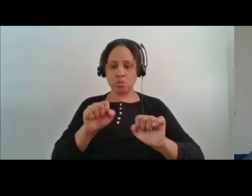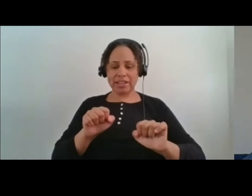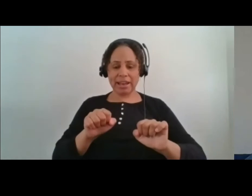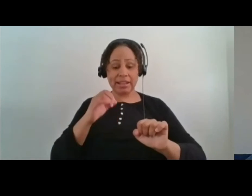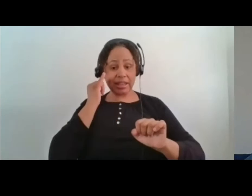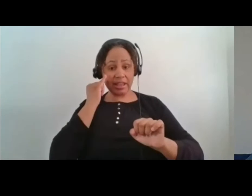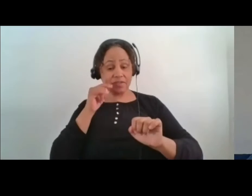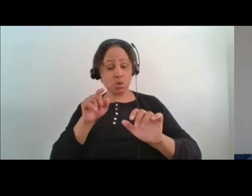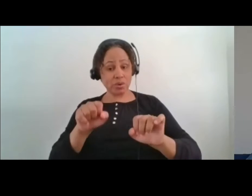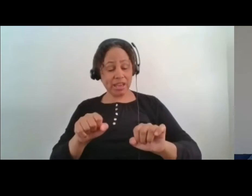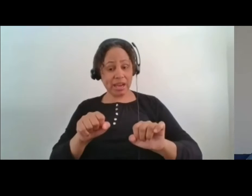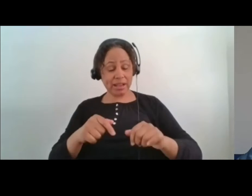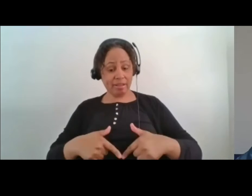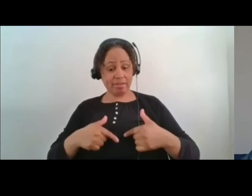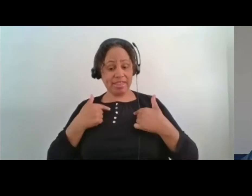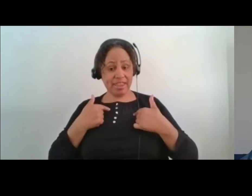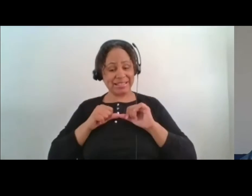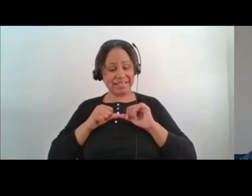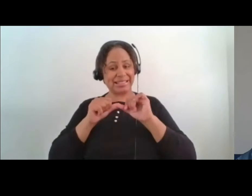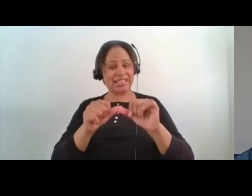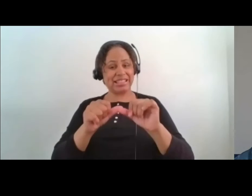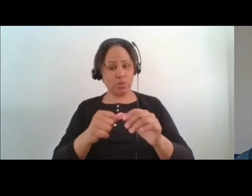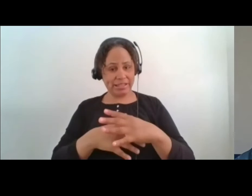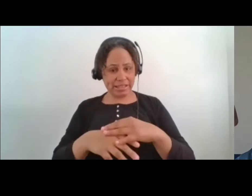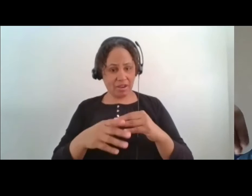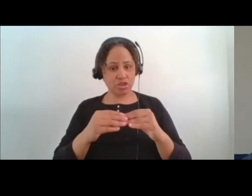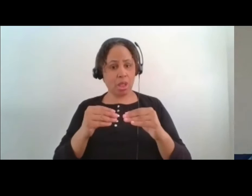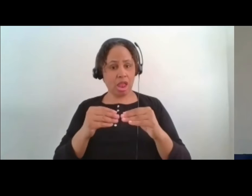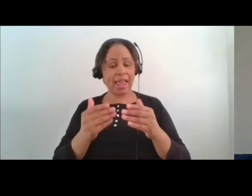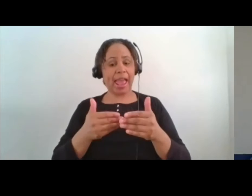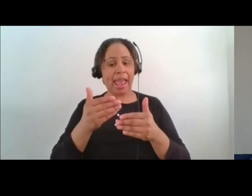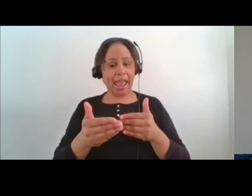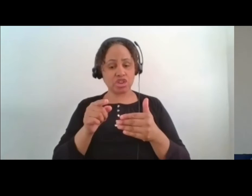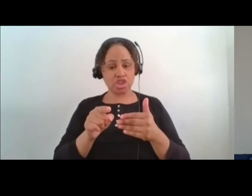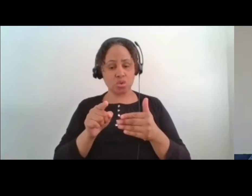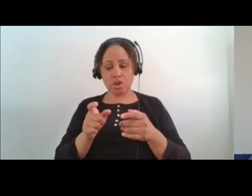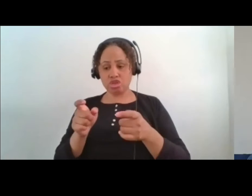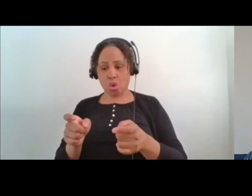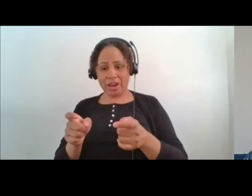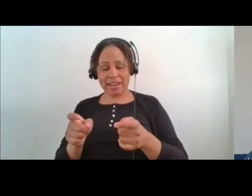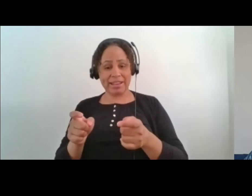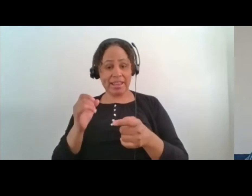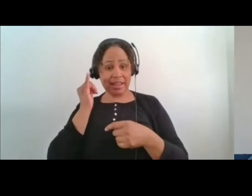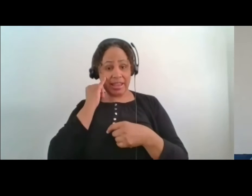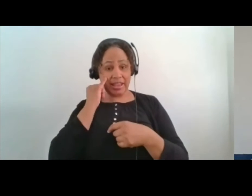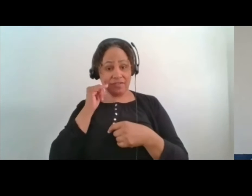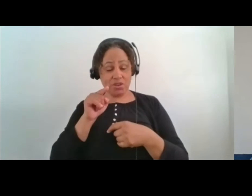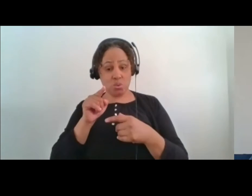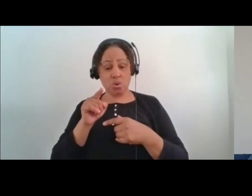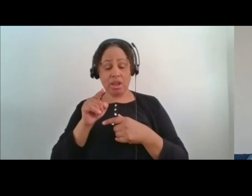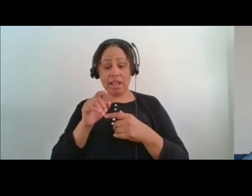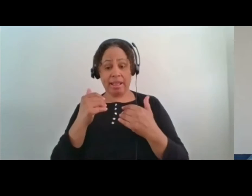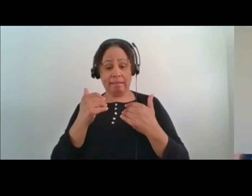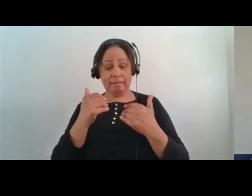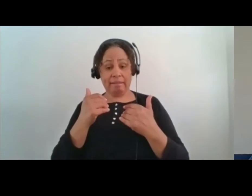live comfortably afterwards without that organ. And so if it's a blood